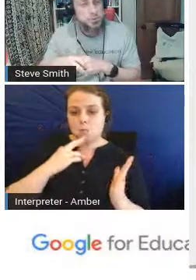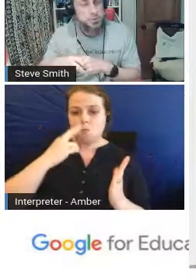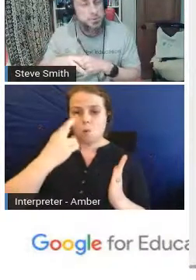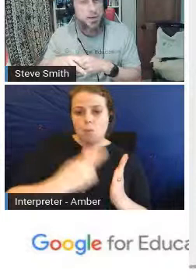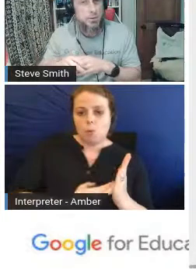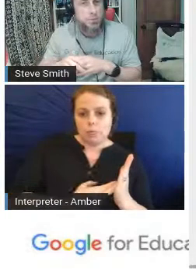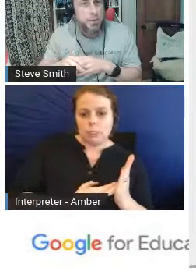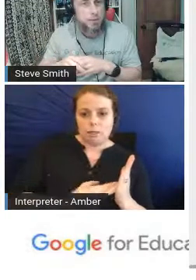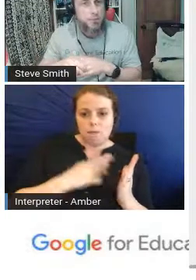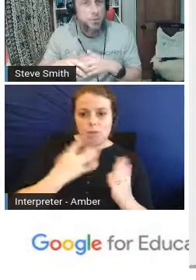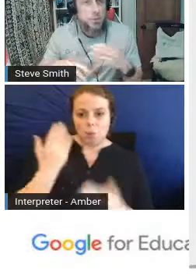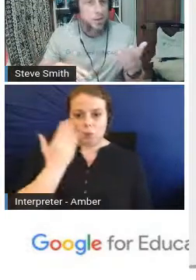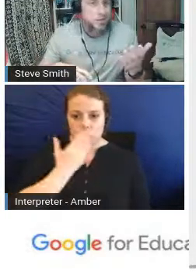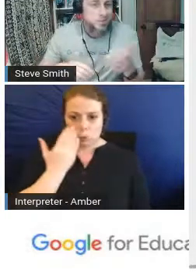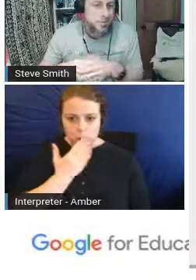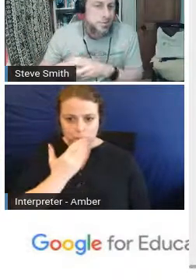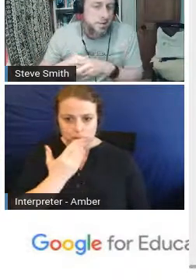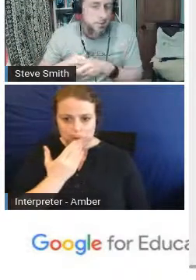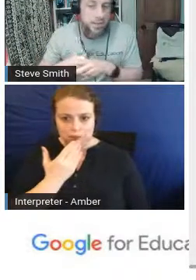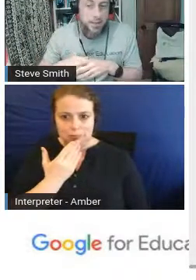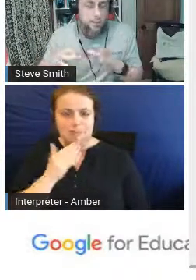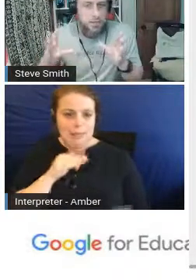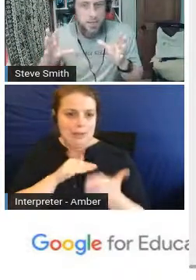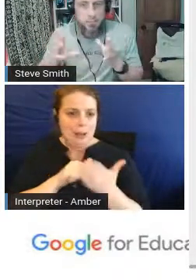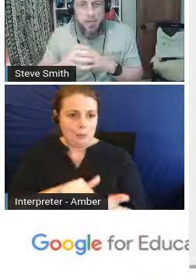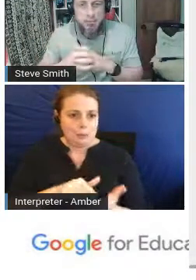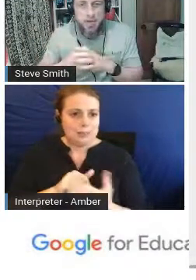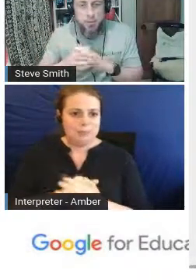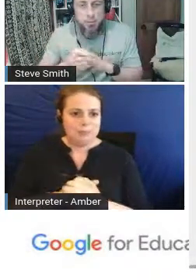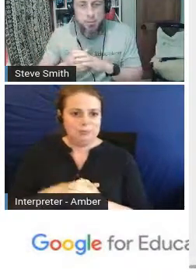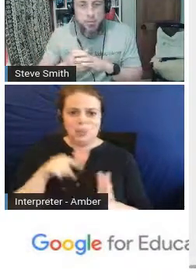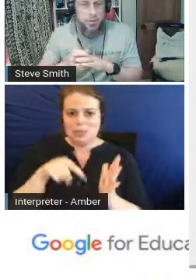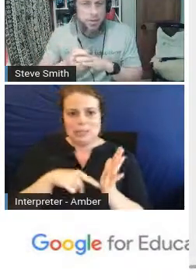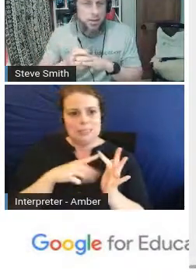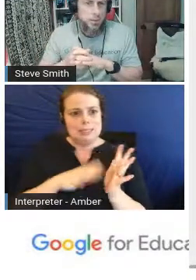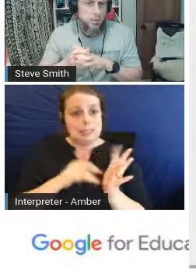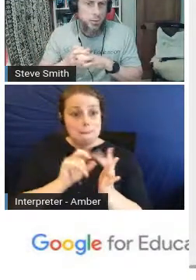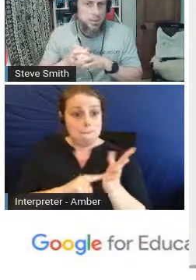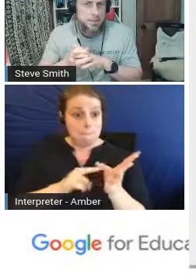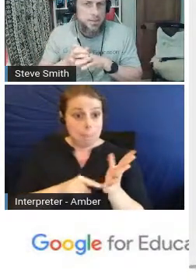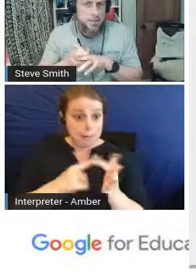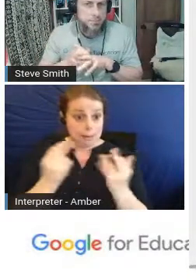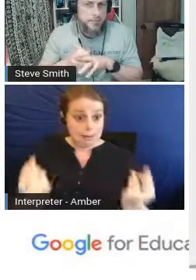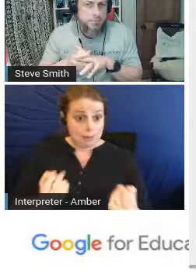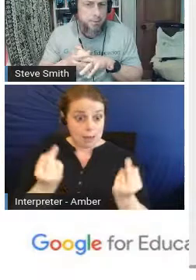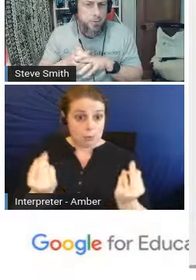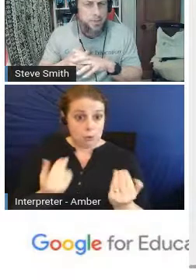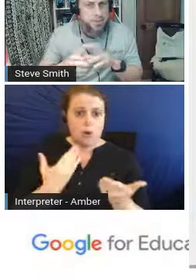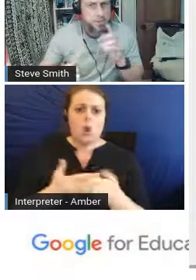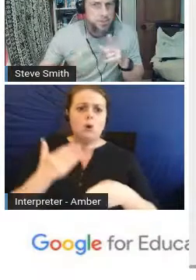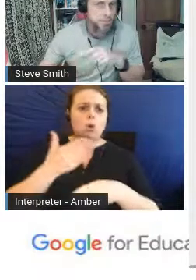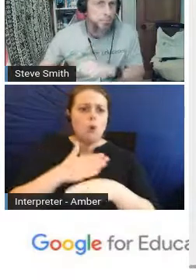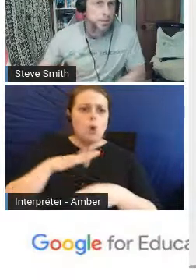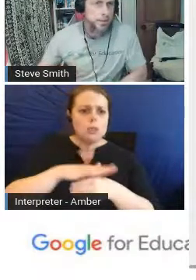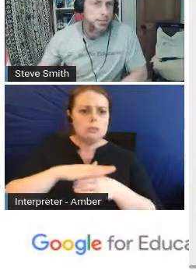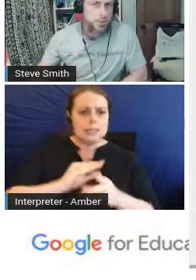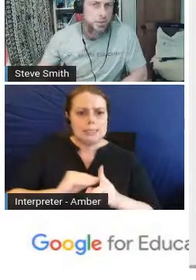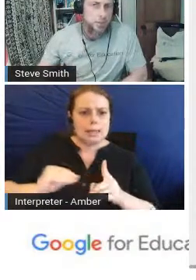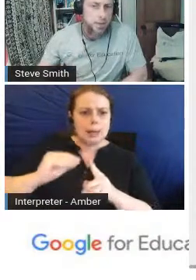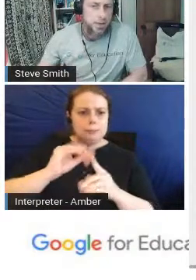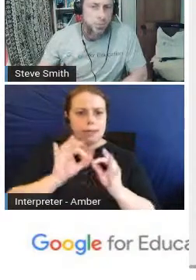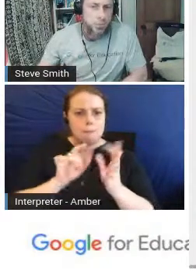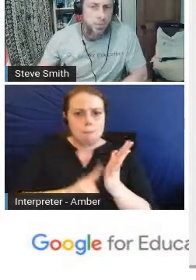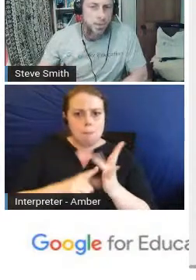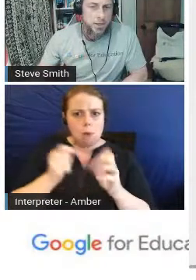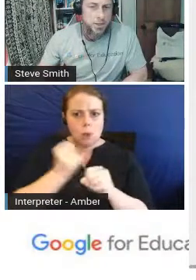school that helps them out. So this template is available. It was on the Workspace update blog, and you see there's a big button at the